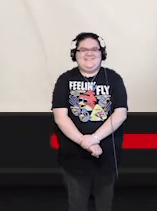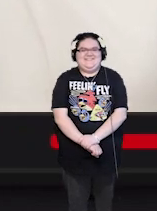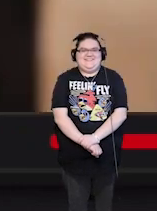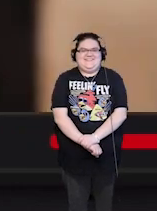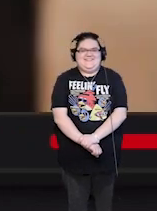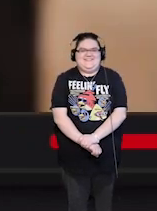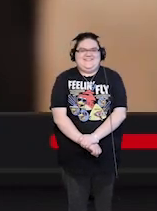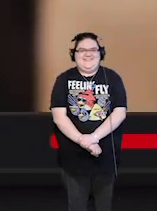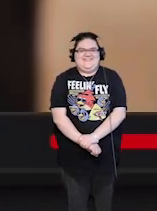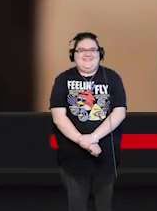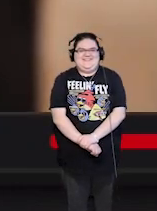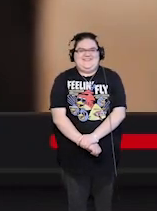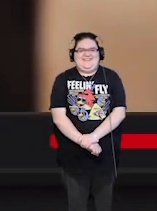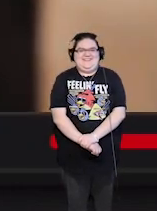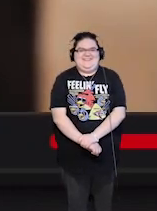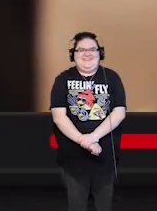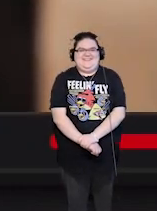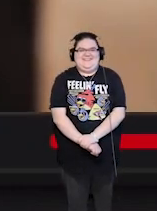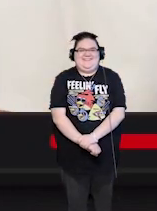Yeah. He's just.